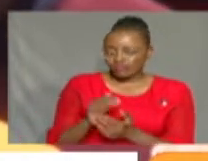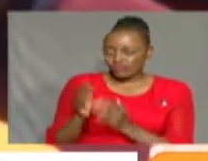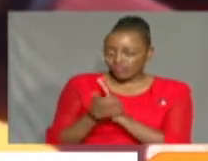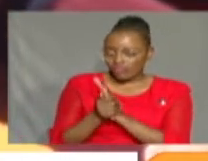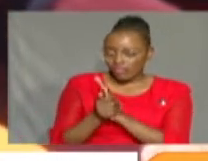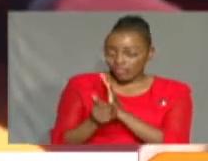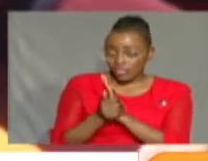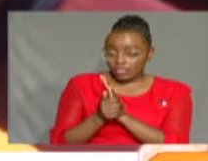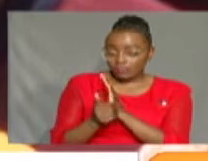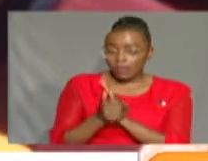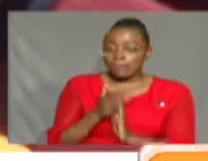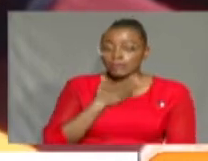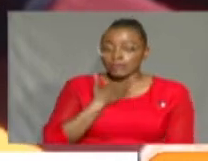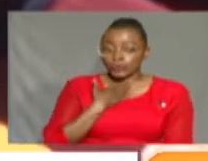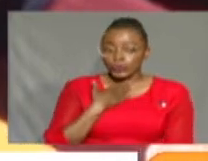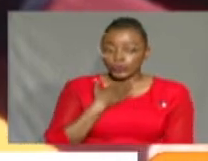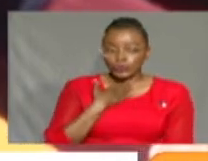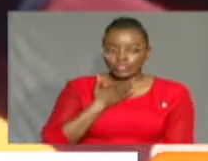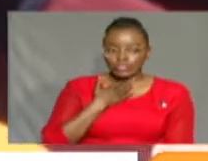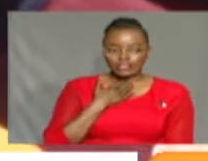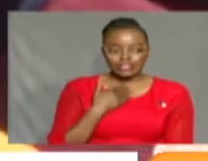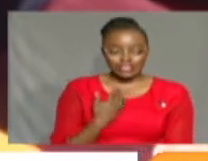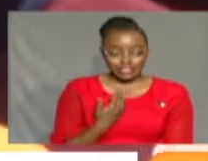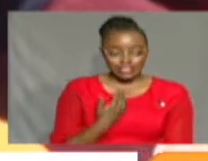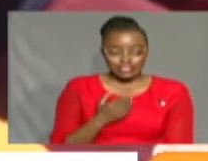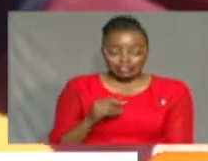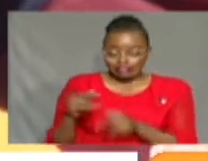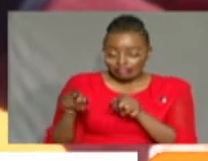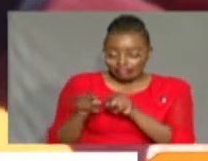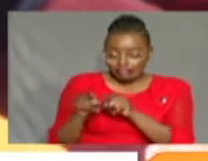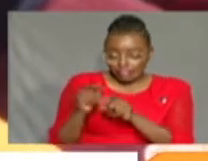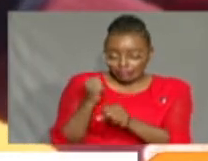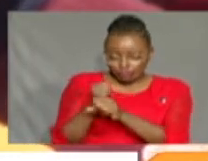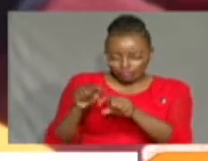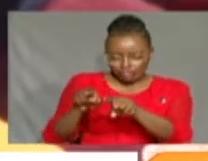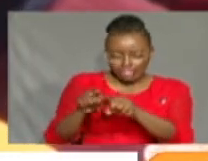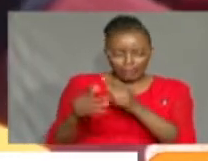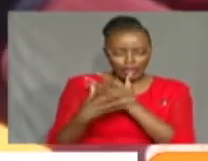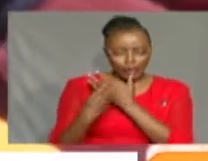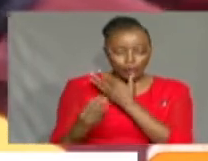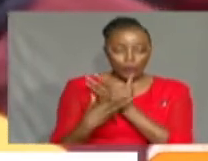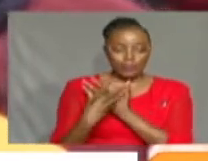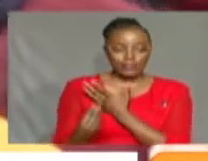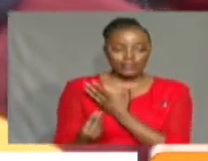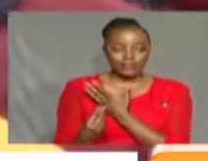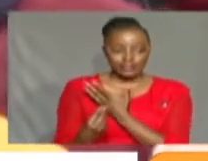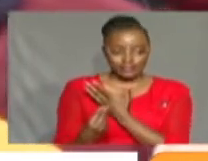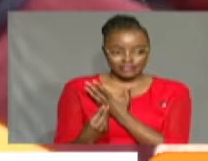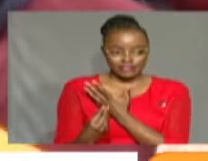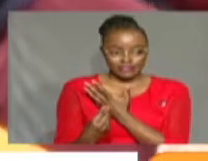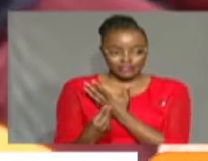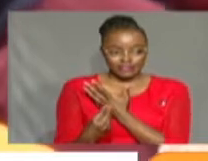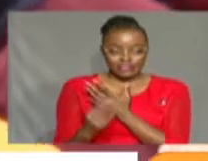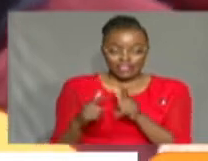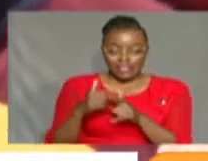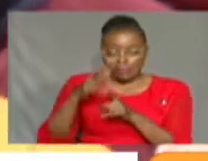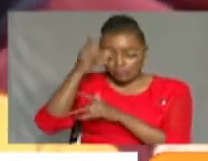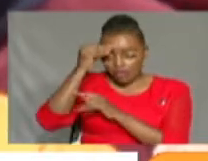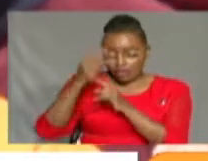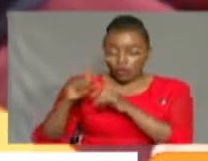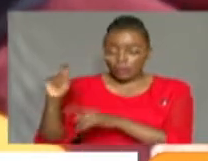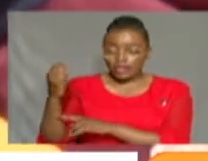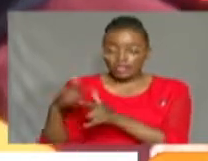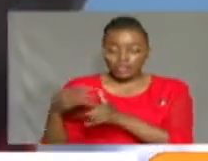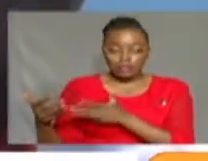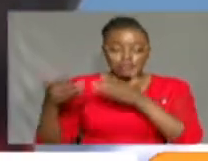wako nao, nilikuwa nataka hata mimi nifanye nini, ni mkopi ndio hata mimi niwe nao. Ni utoe hapa Kenya na mimi ni upeleke